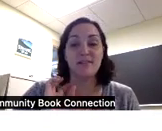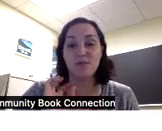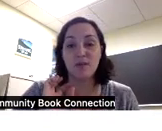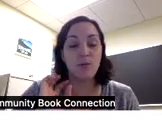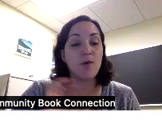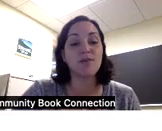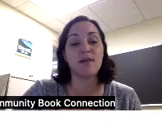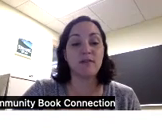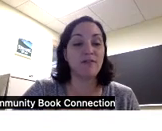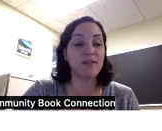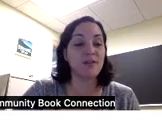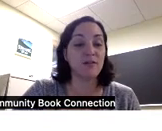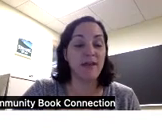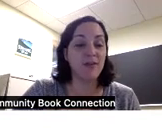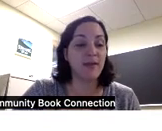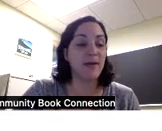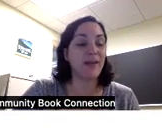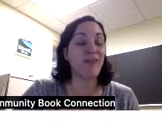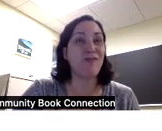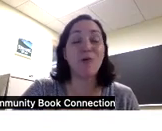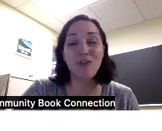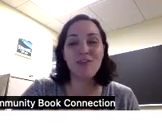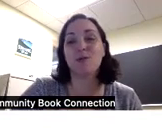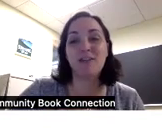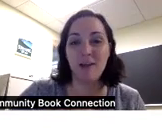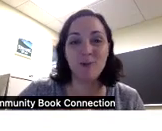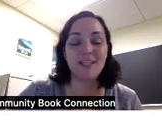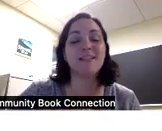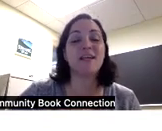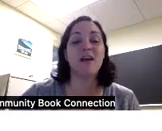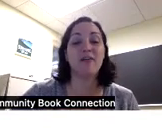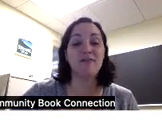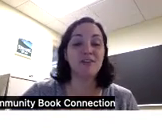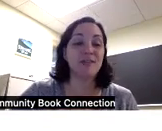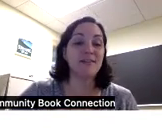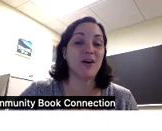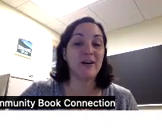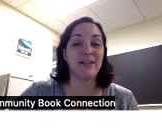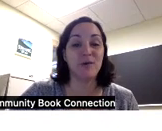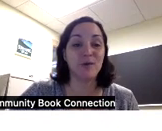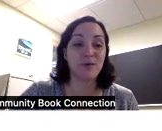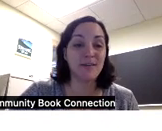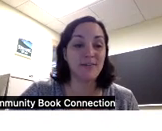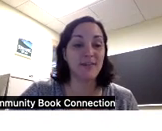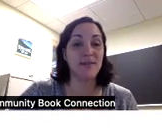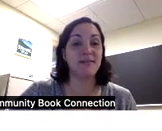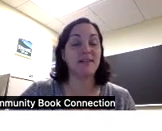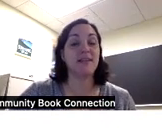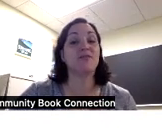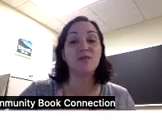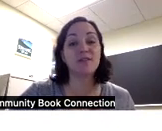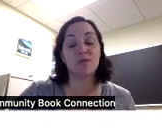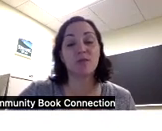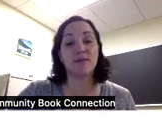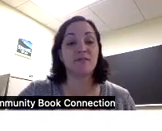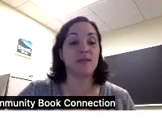locations. This is where most of the fish are found. About a fourth, 25% of fisheries are in coral reefs. That means